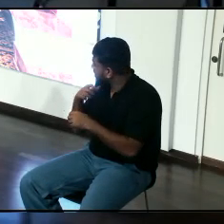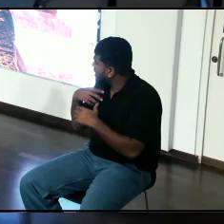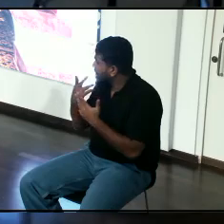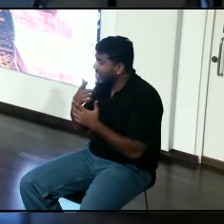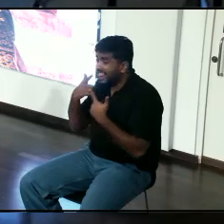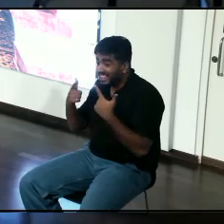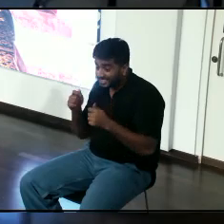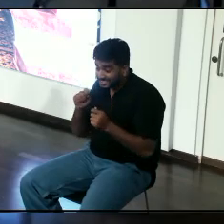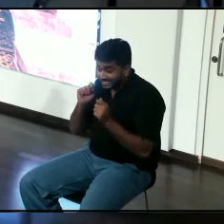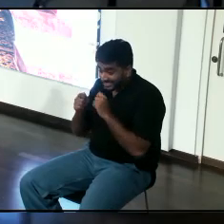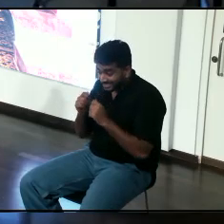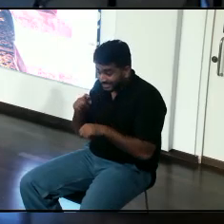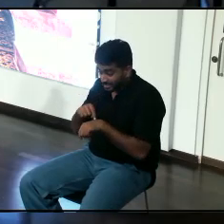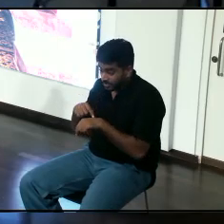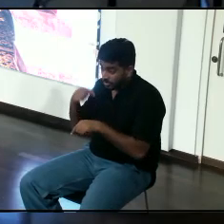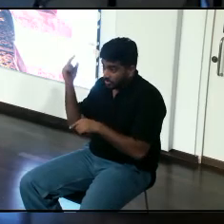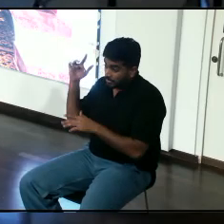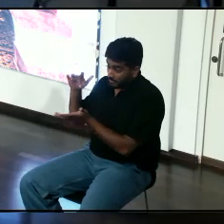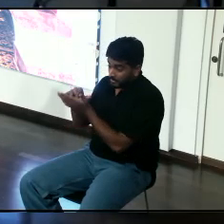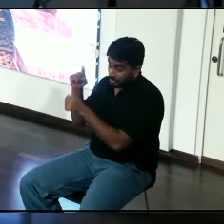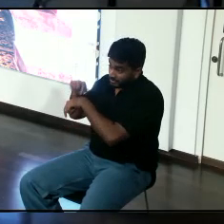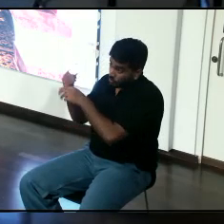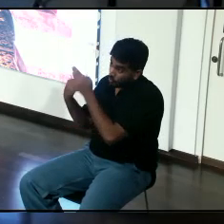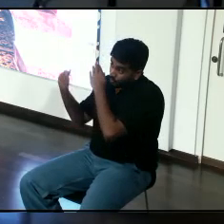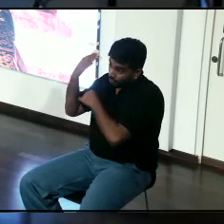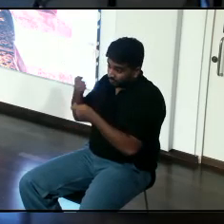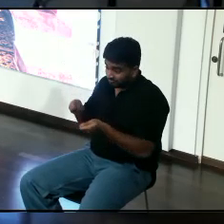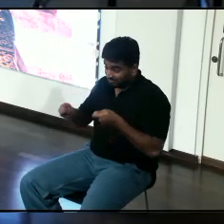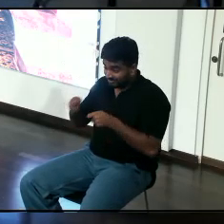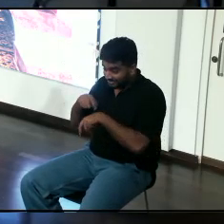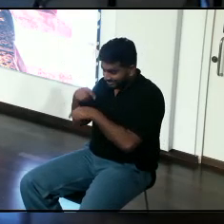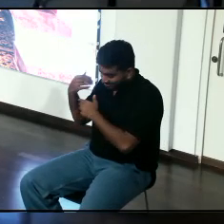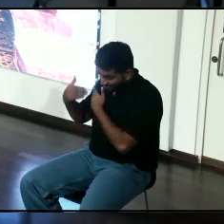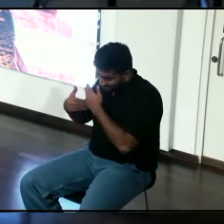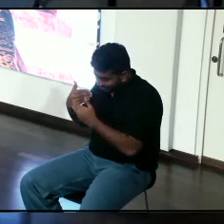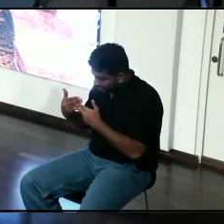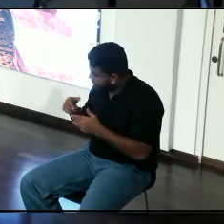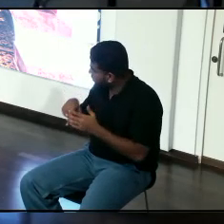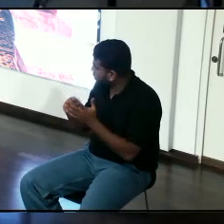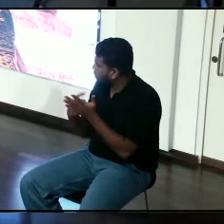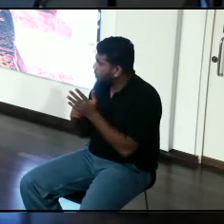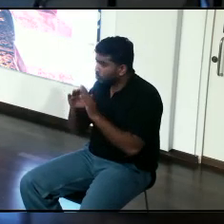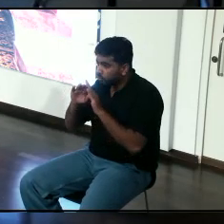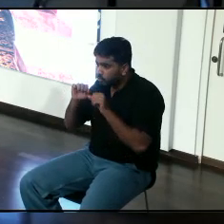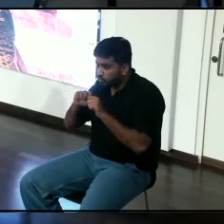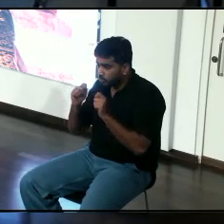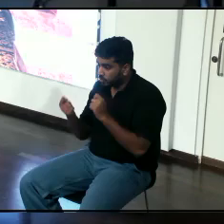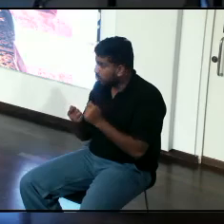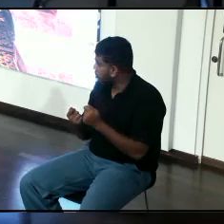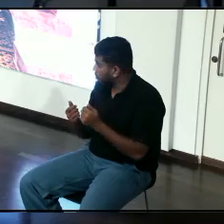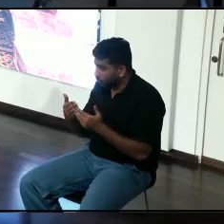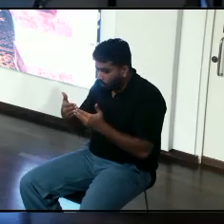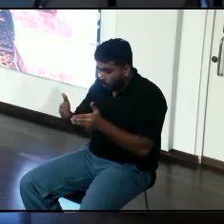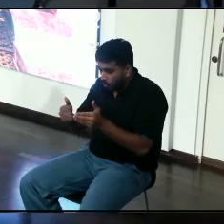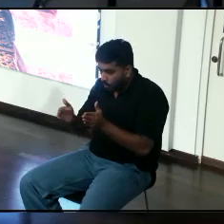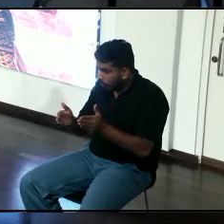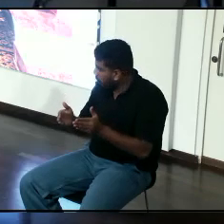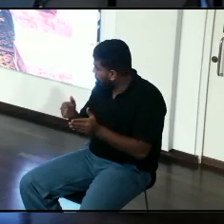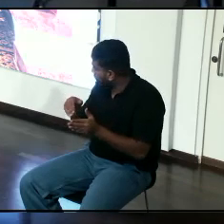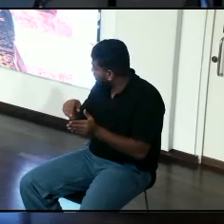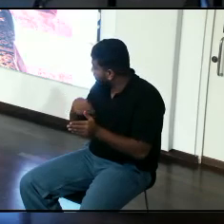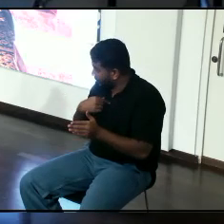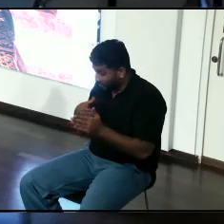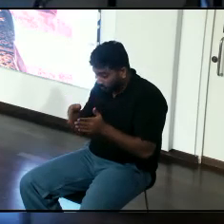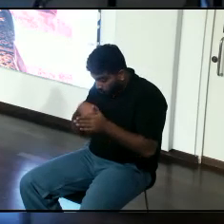changed from pre-Portuguese times, when the homes used to look, the rooms used to open out into this inner